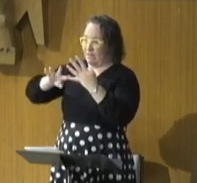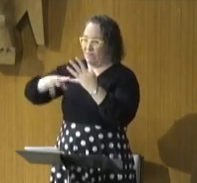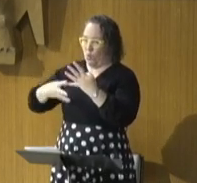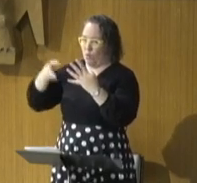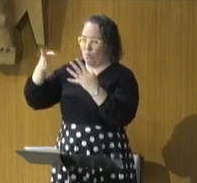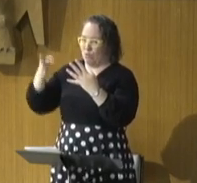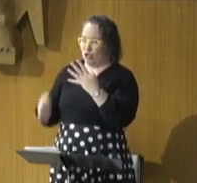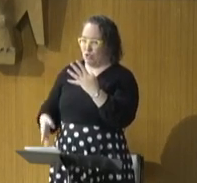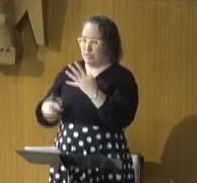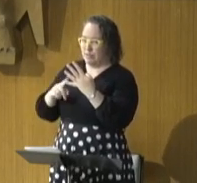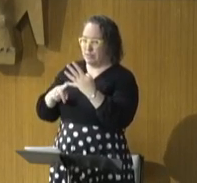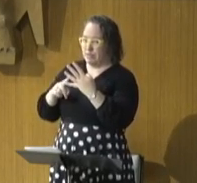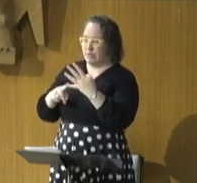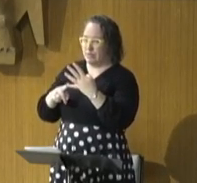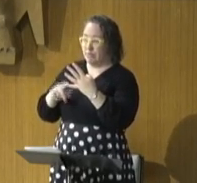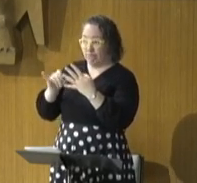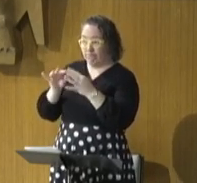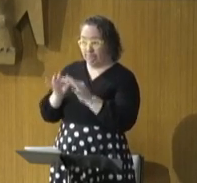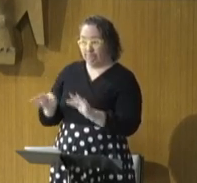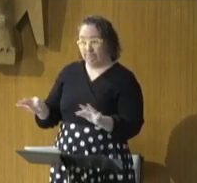in the flames.